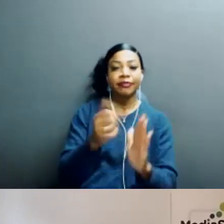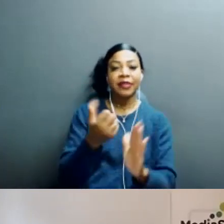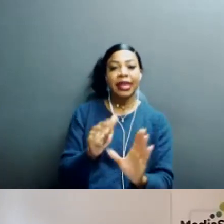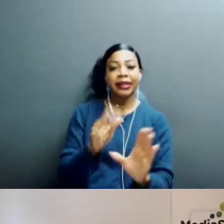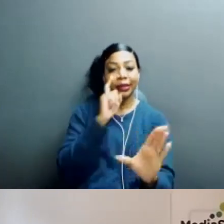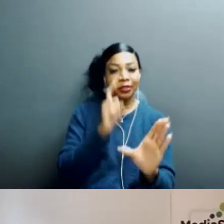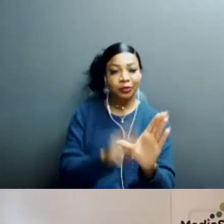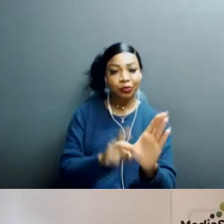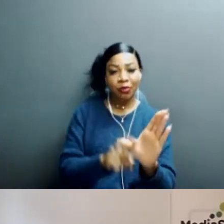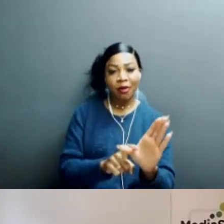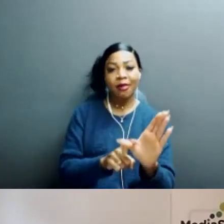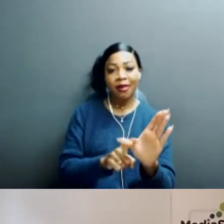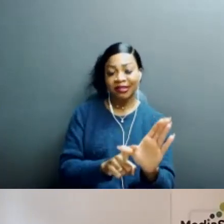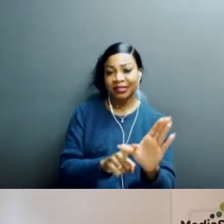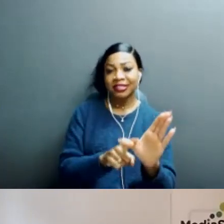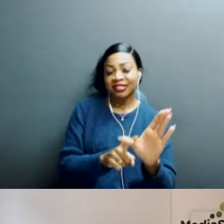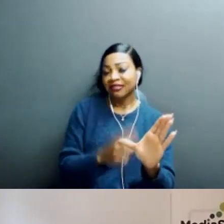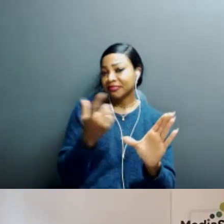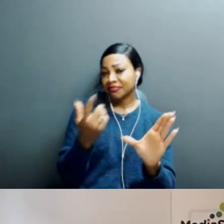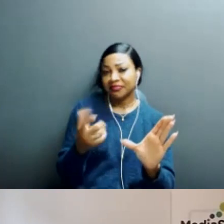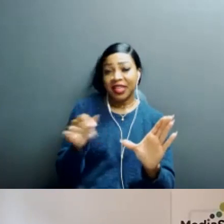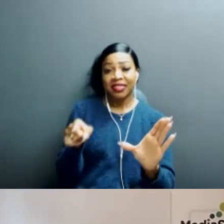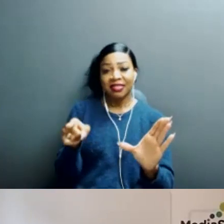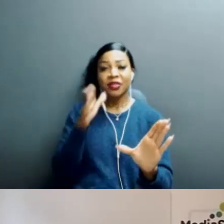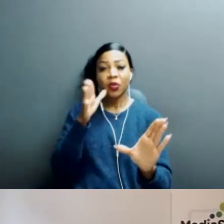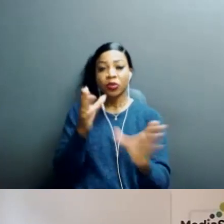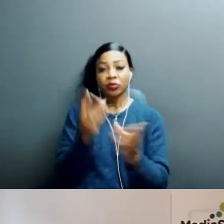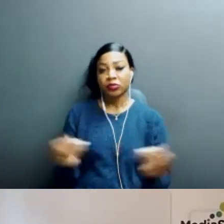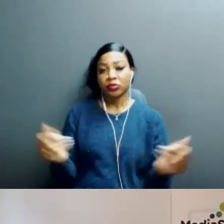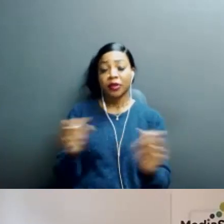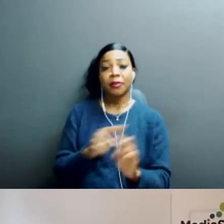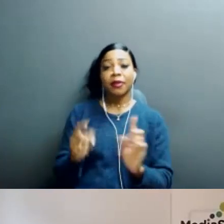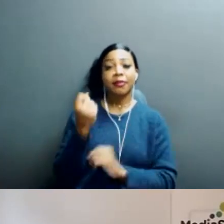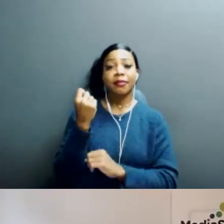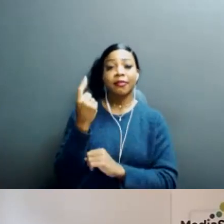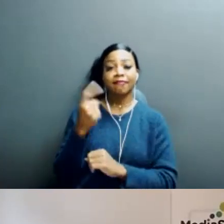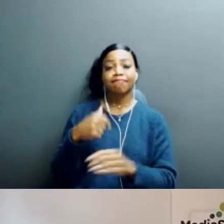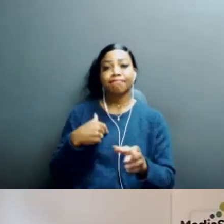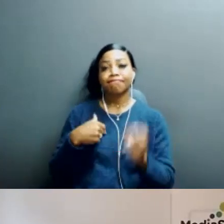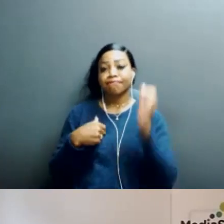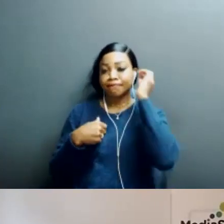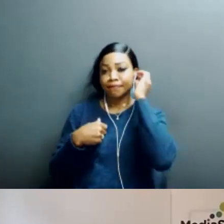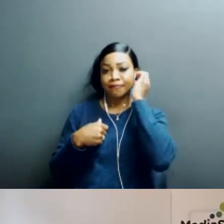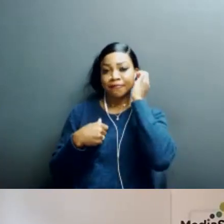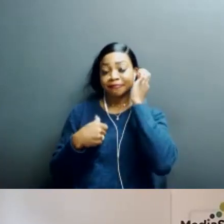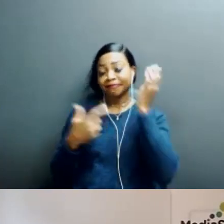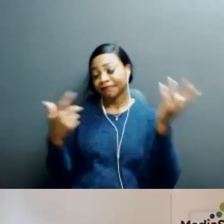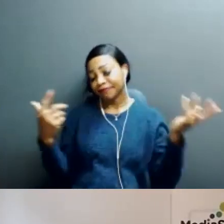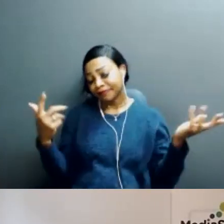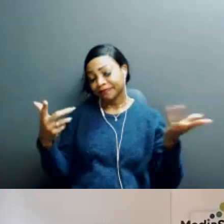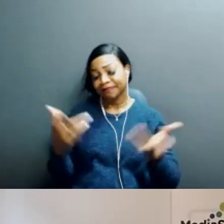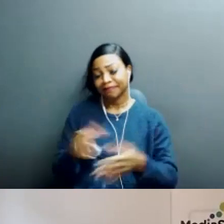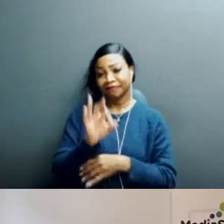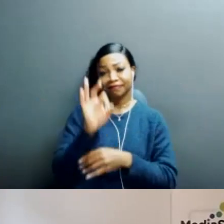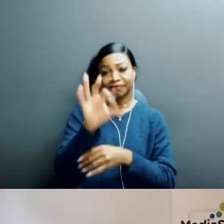behaviors happening in your computer in the background that should take care of it but for the most part I will say sadly that antivirus